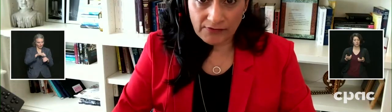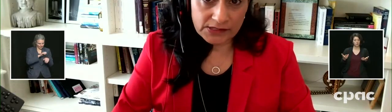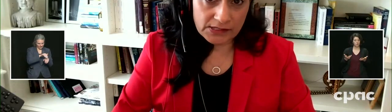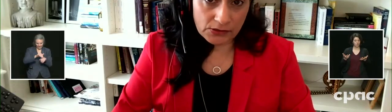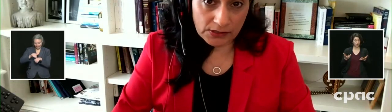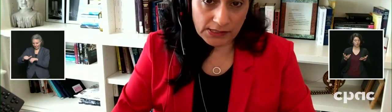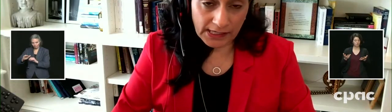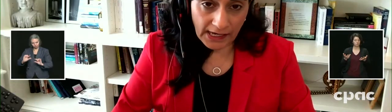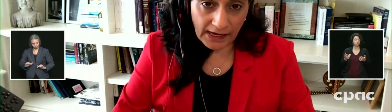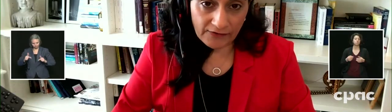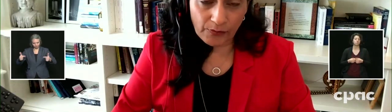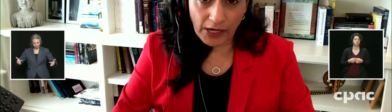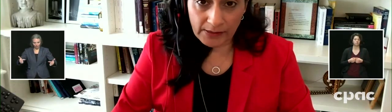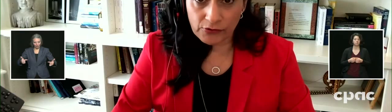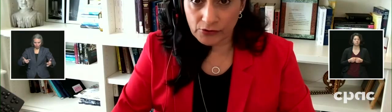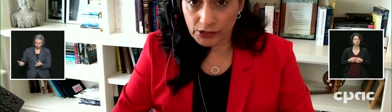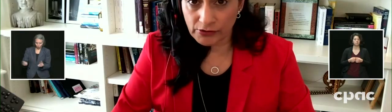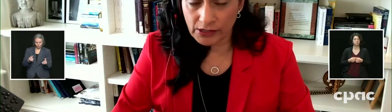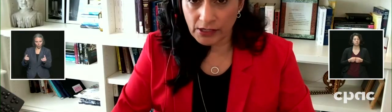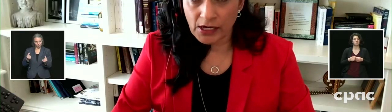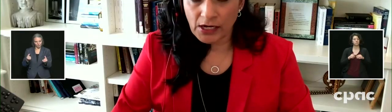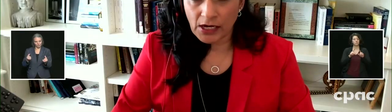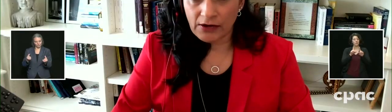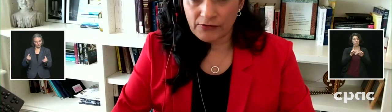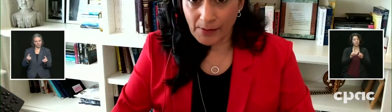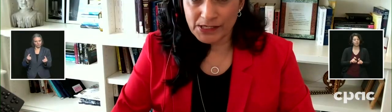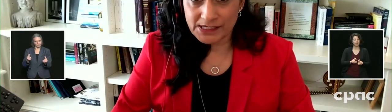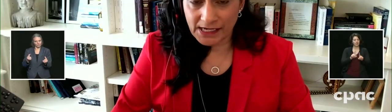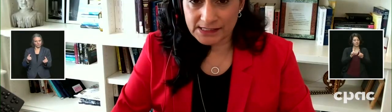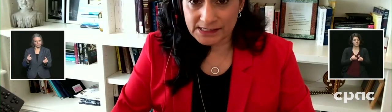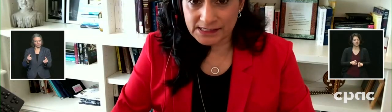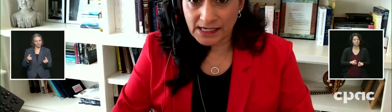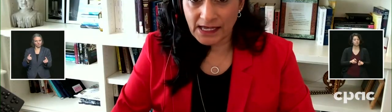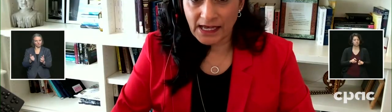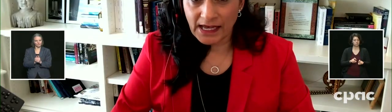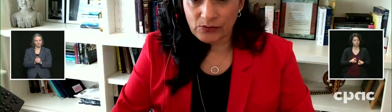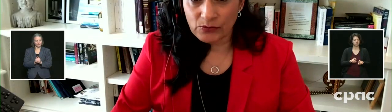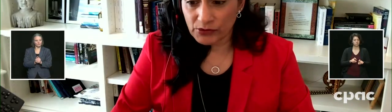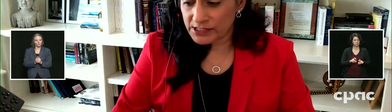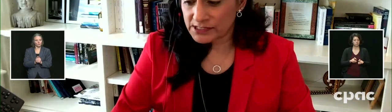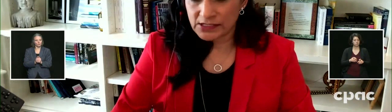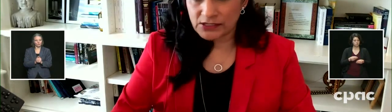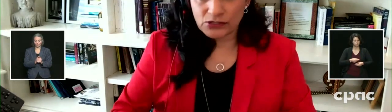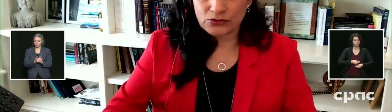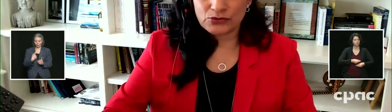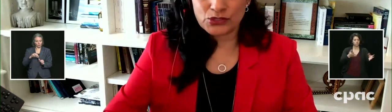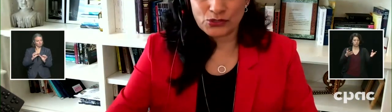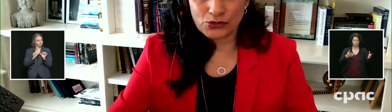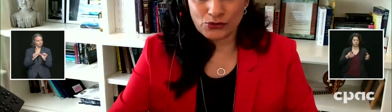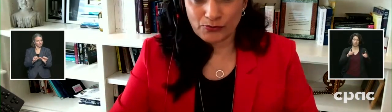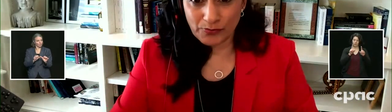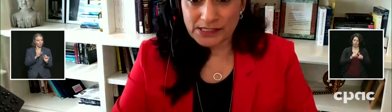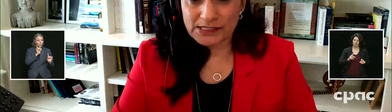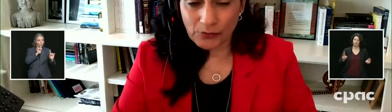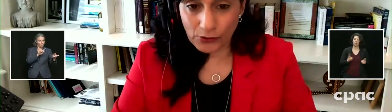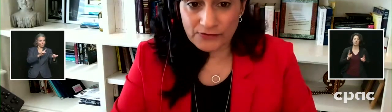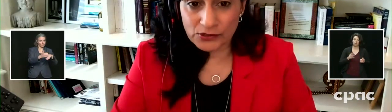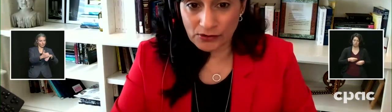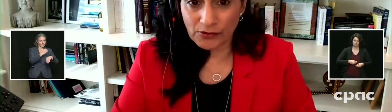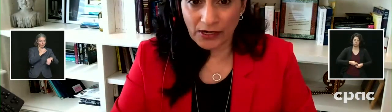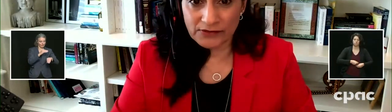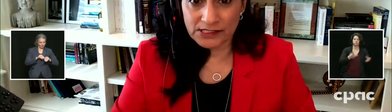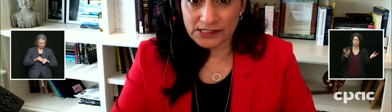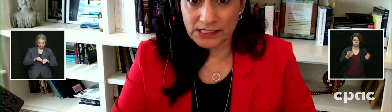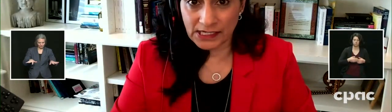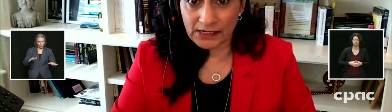that the provinces currently have by procuring rapid tests. And we will continue to be supportive